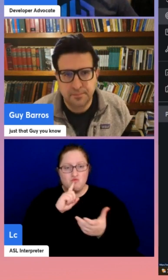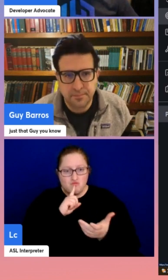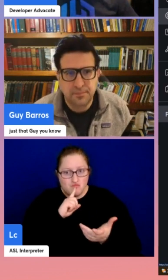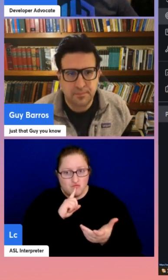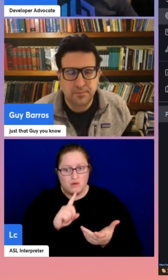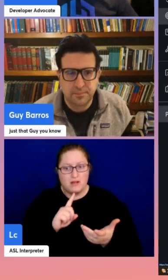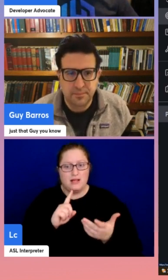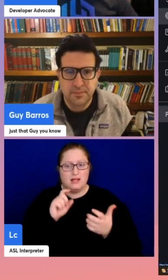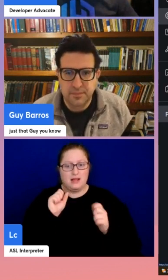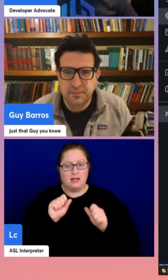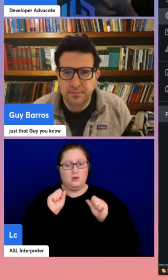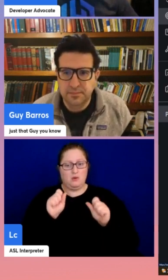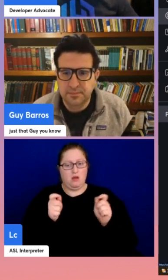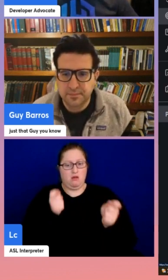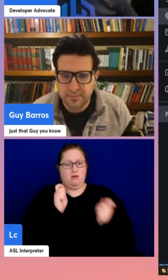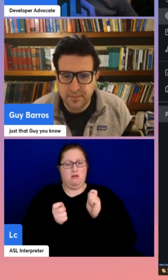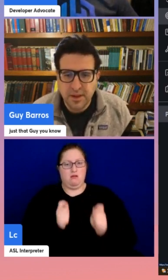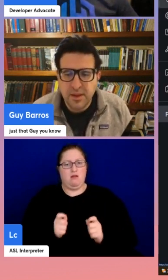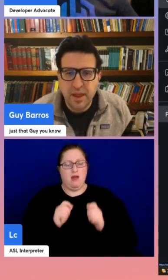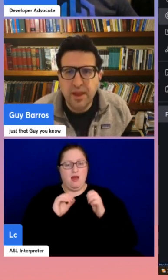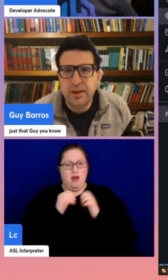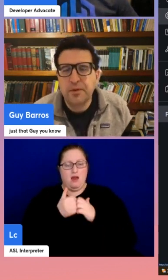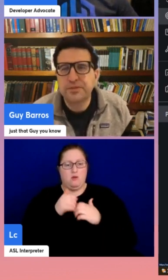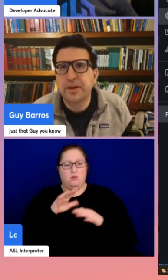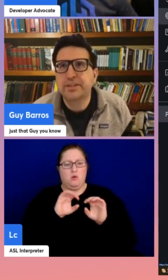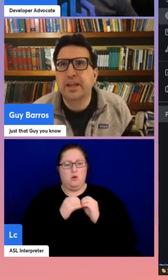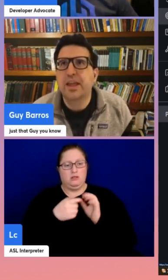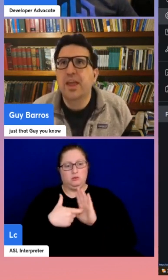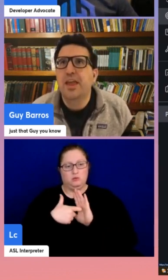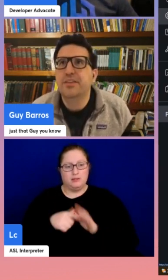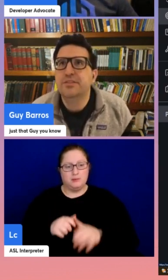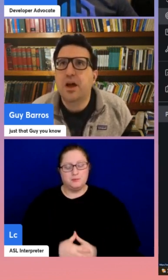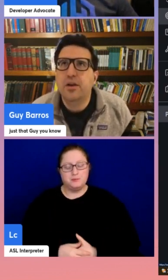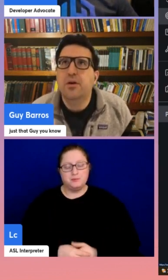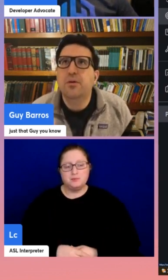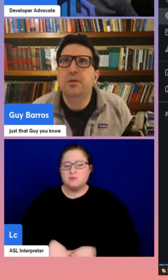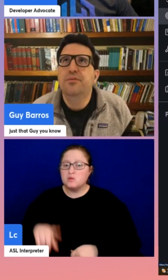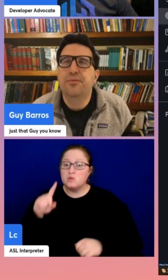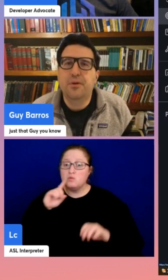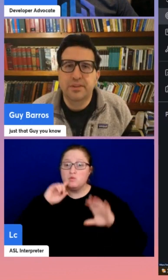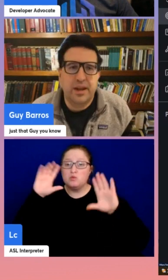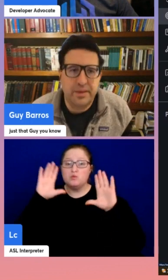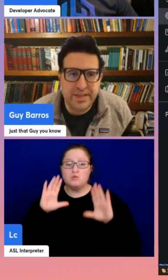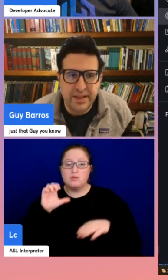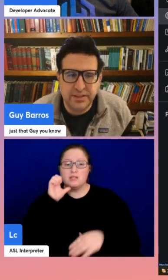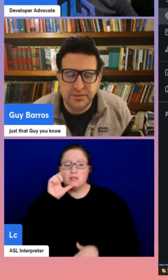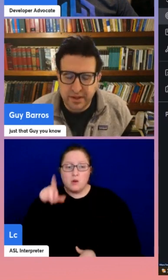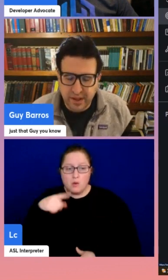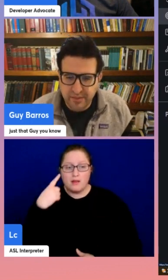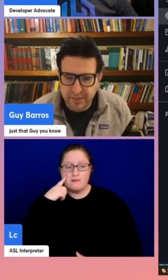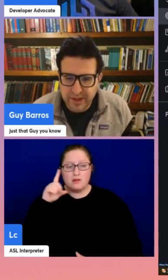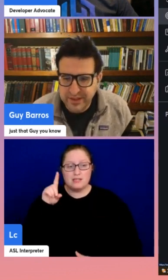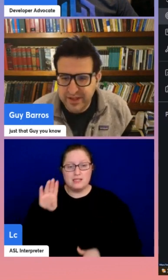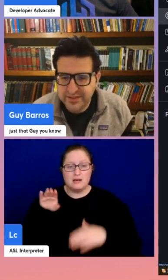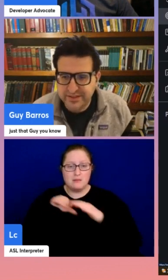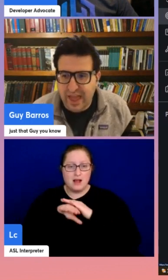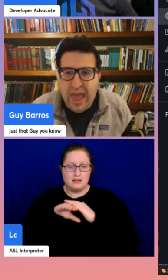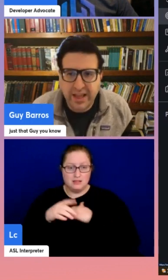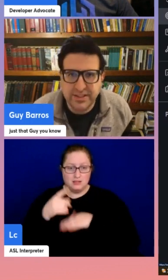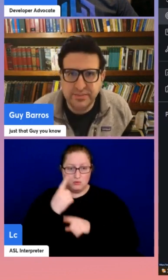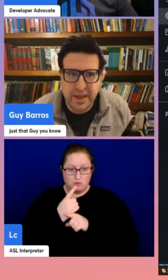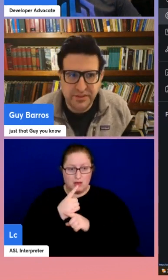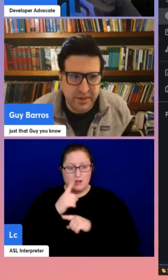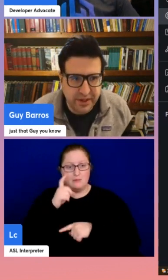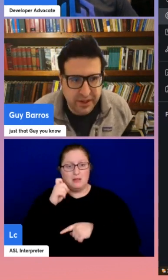can cut it up however your organization needs to. Yeah, and what's great is like it's not only for database access, right? And because it is